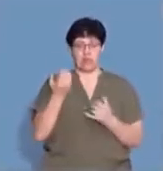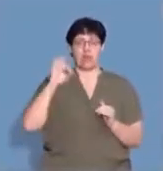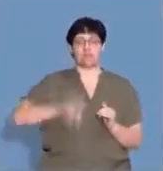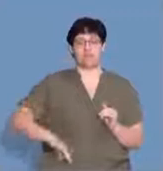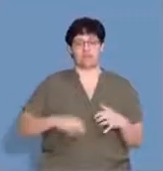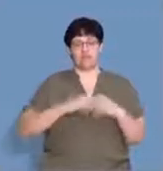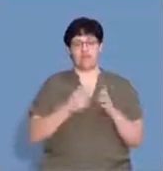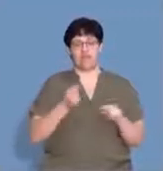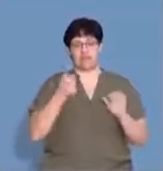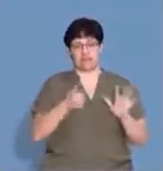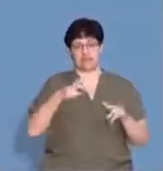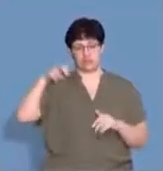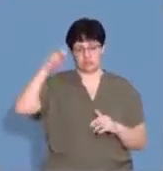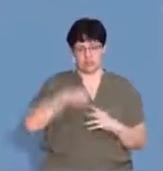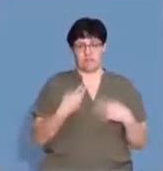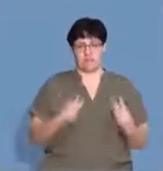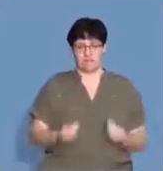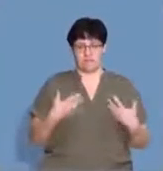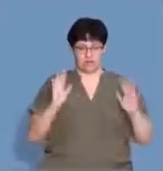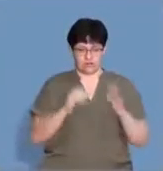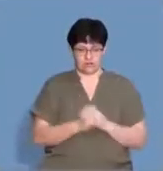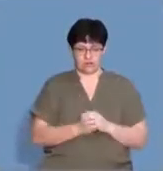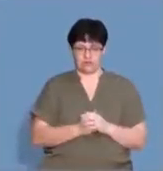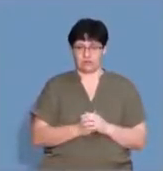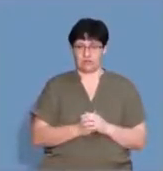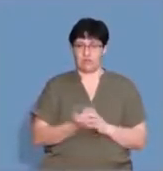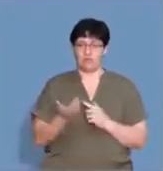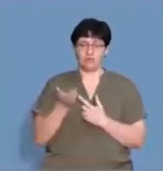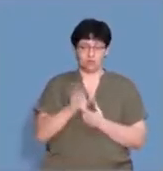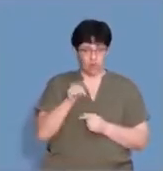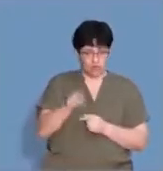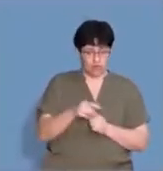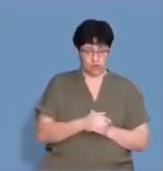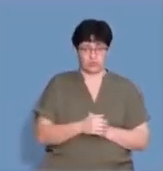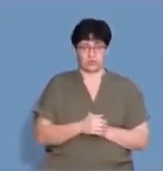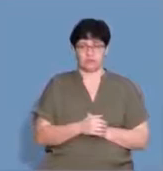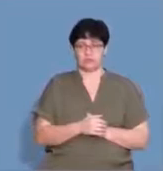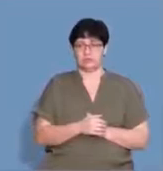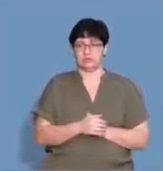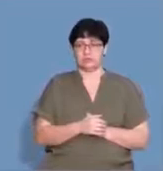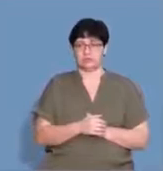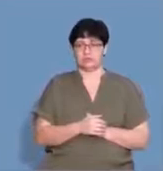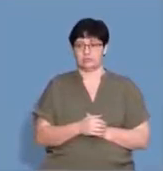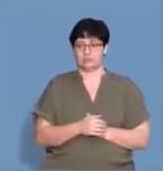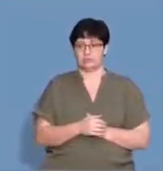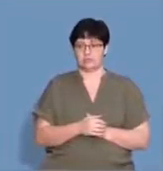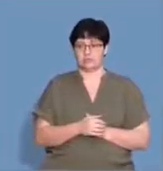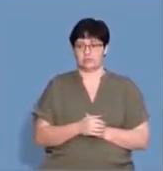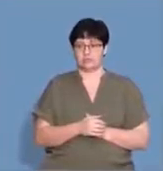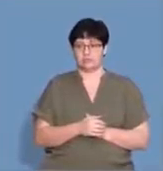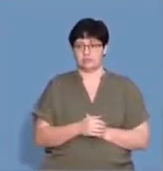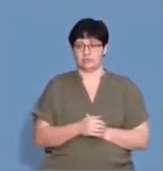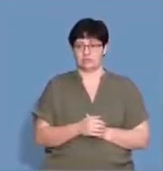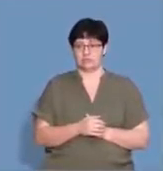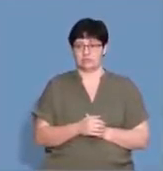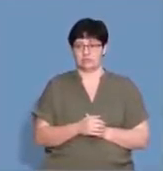profit made from 6 tours. I have. I'd like to show that to you on the graph though. So if I take a